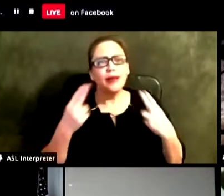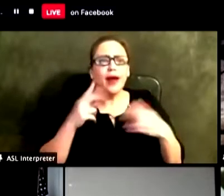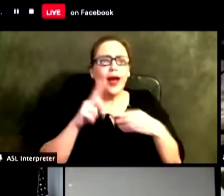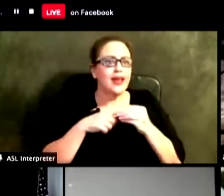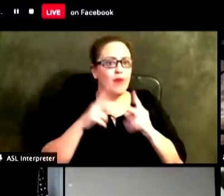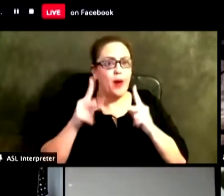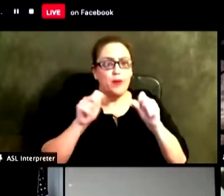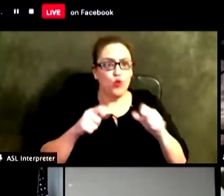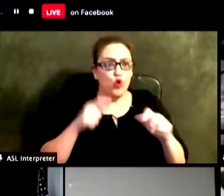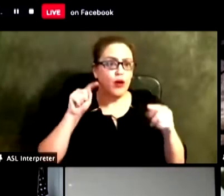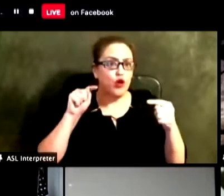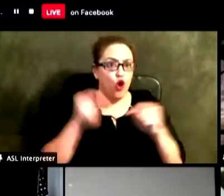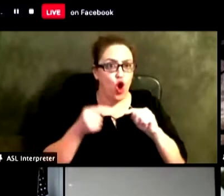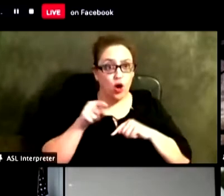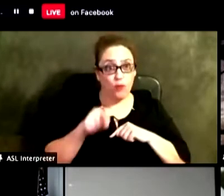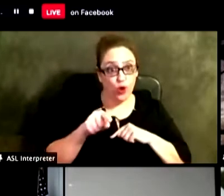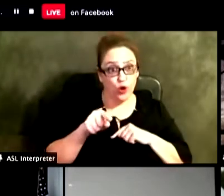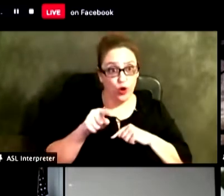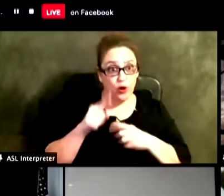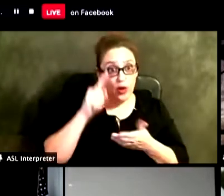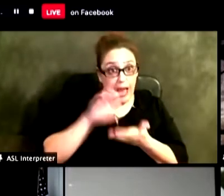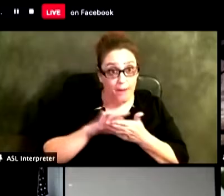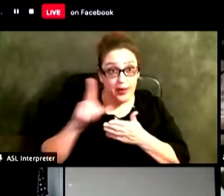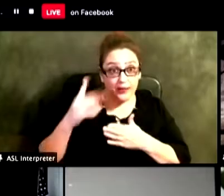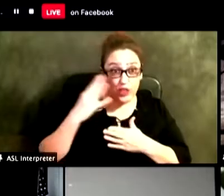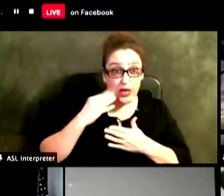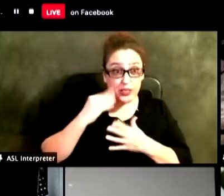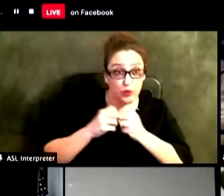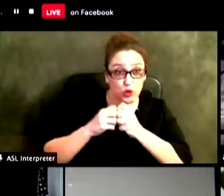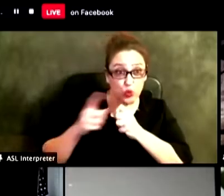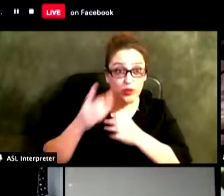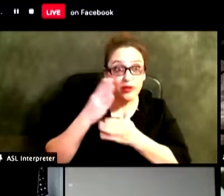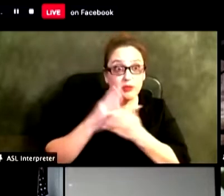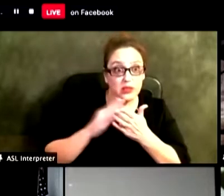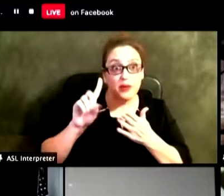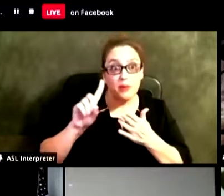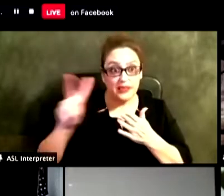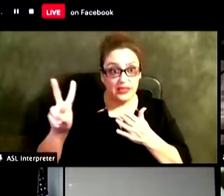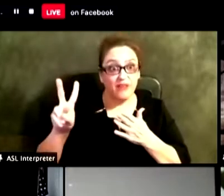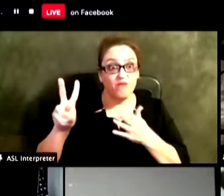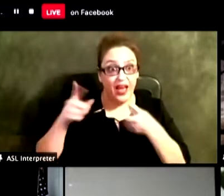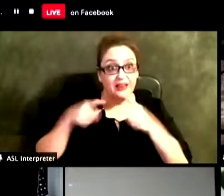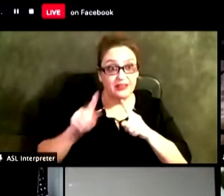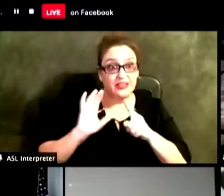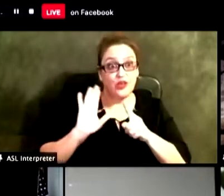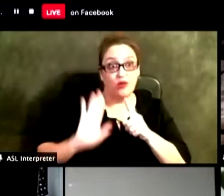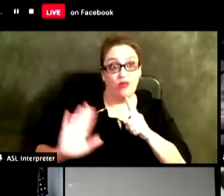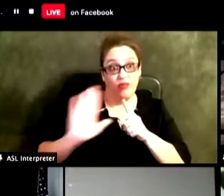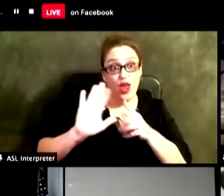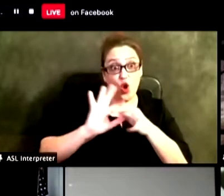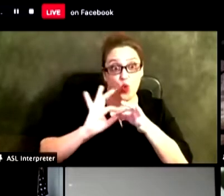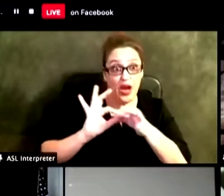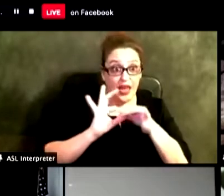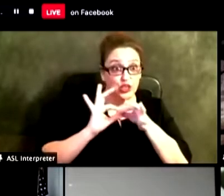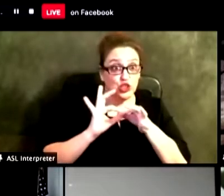she had experienced with him some domestic violence throughout their relationship that my husband and I had